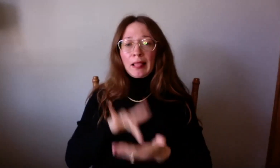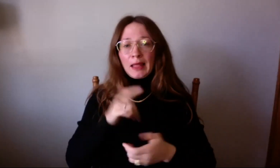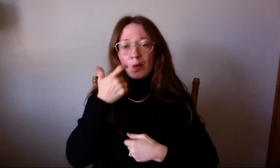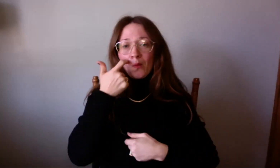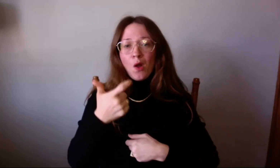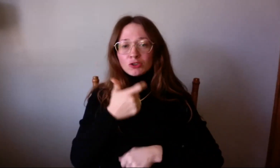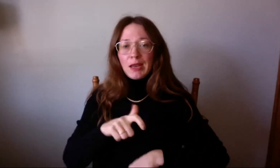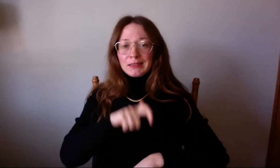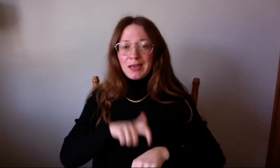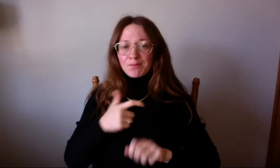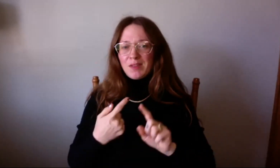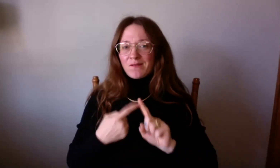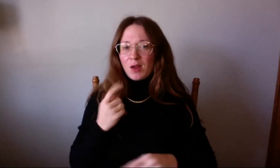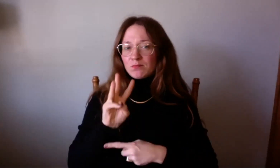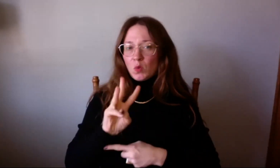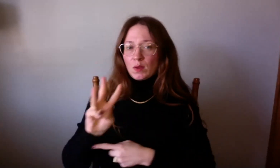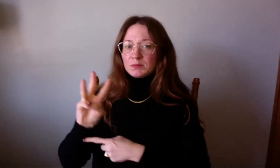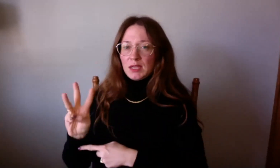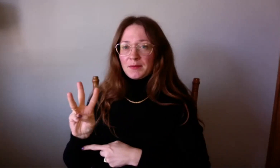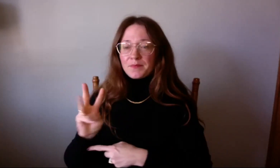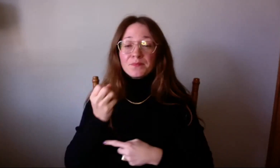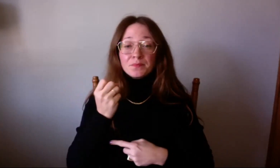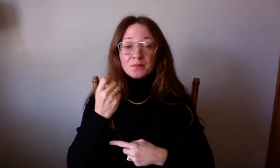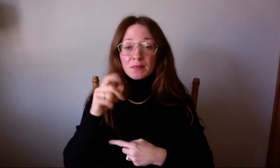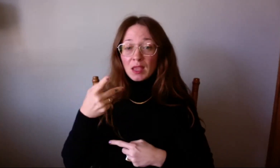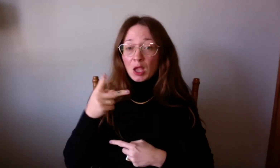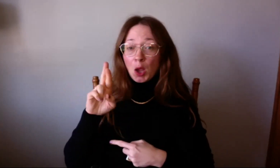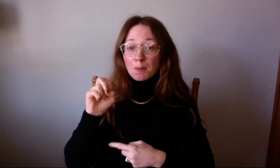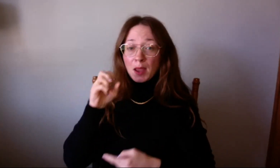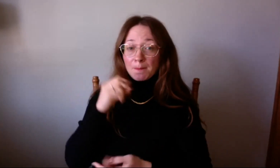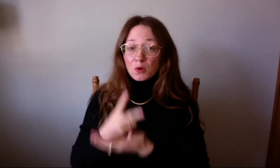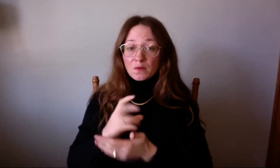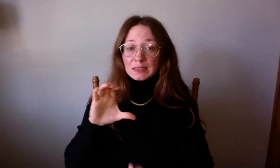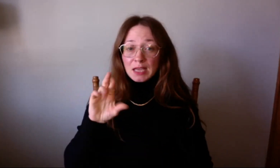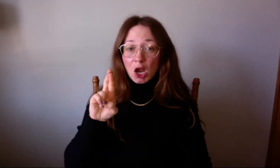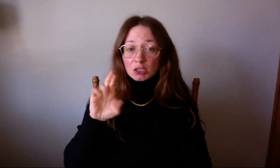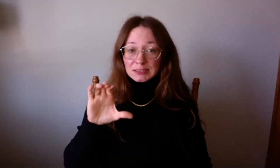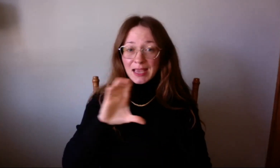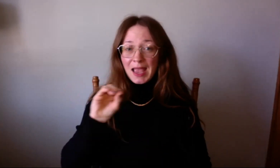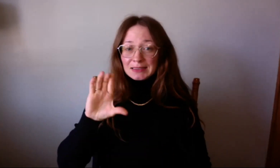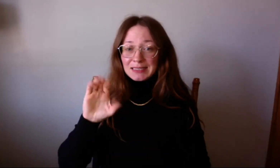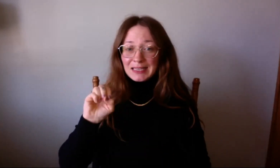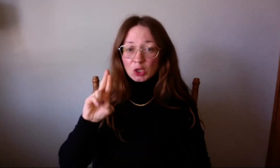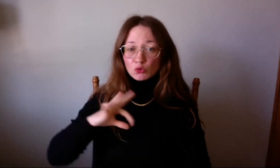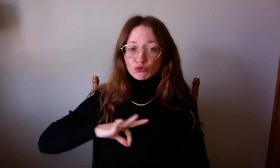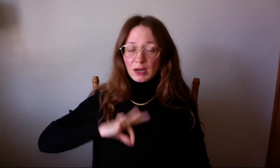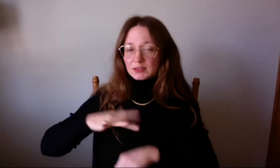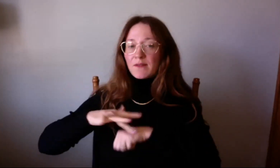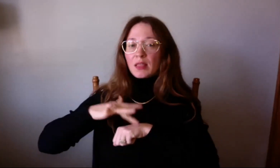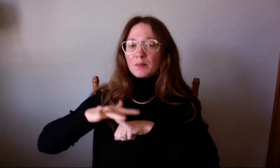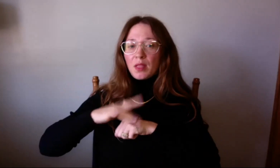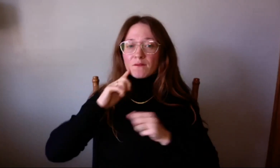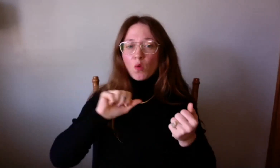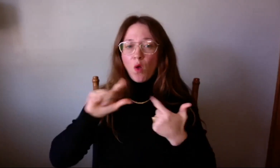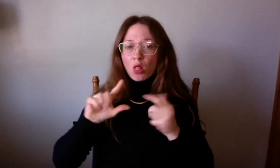our conference website. Pre-approved CRC and CEU credits are available for the sessions, and